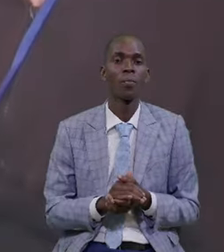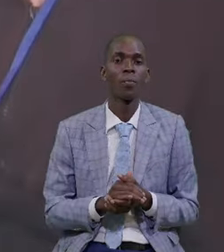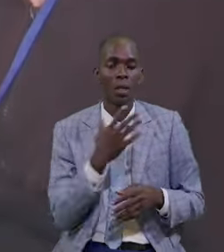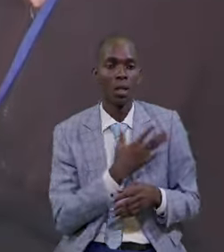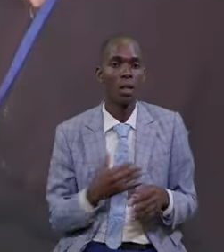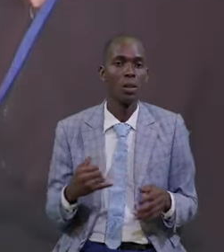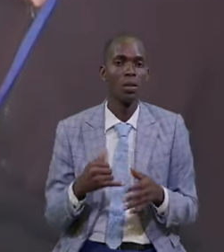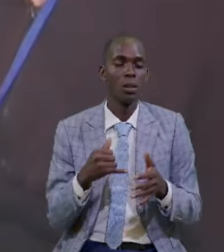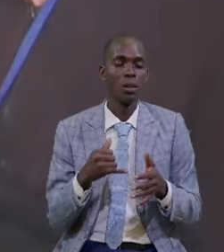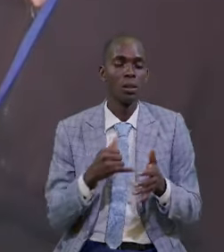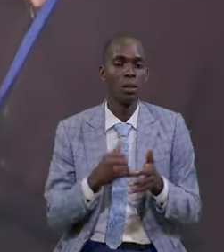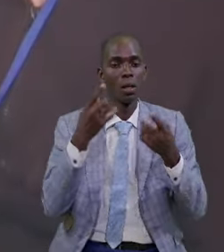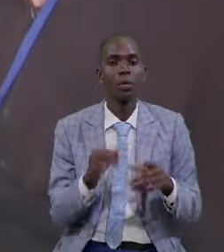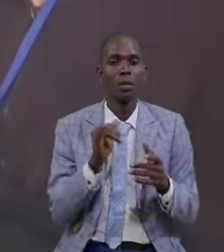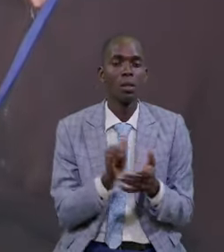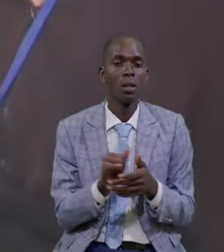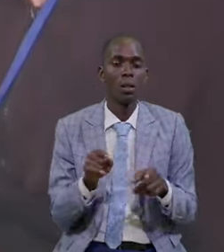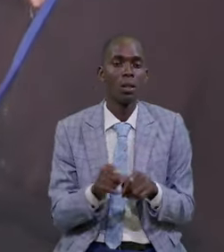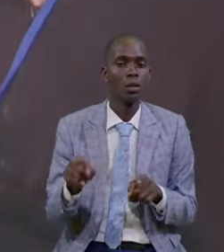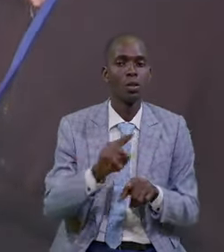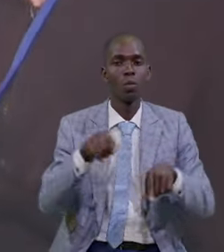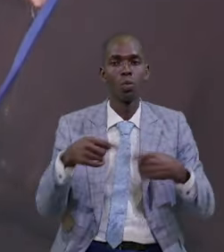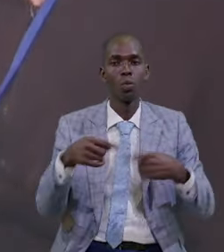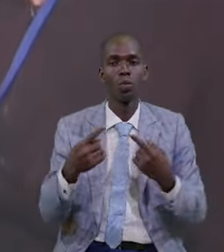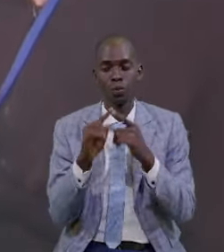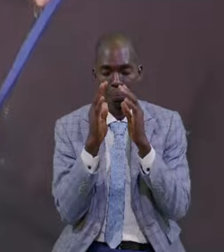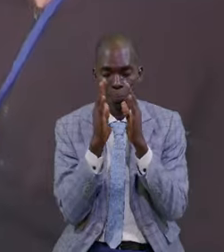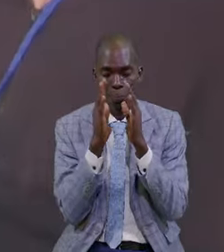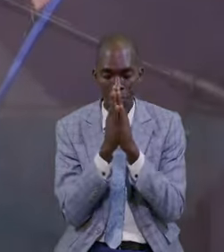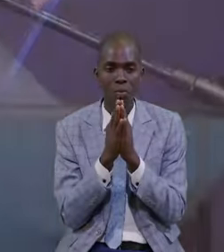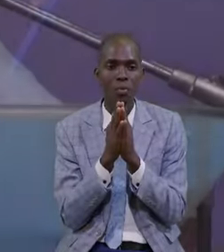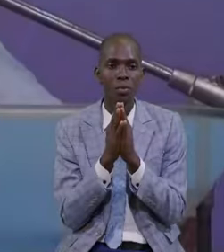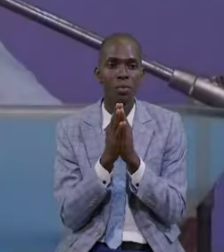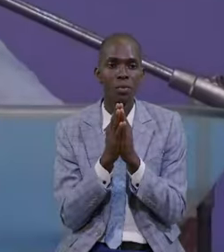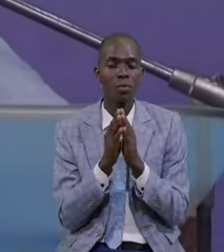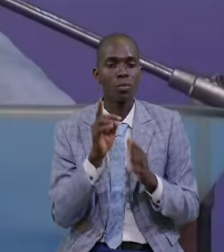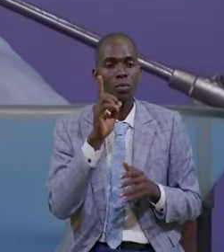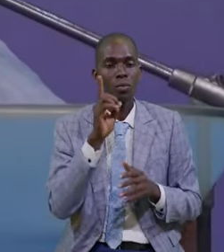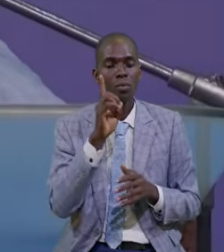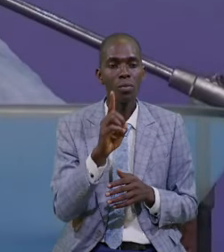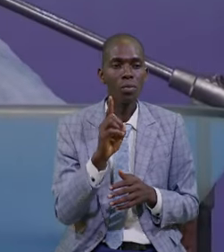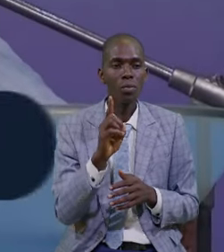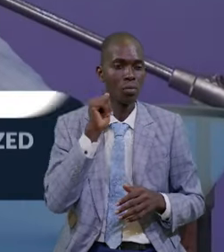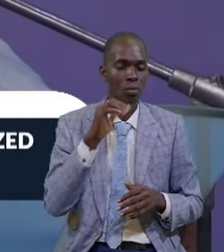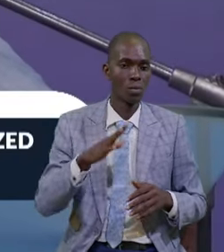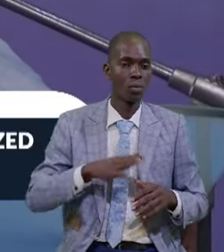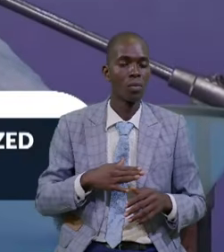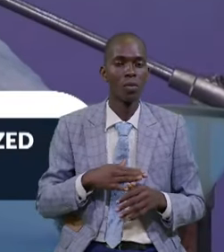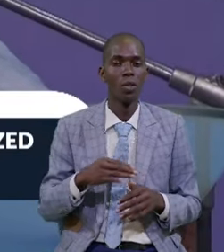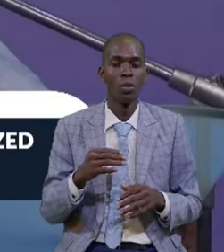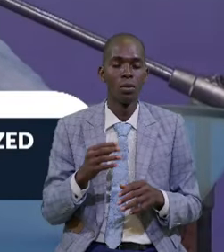pass, as we went to prayer, a certain damsel possessed with